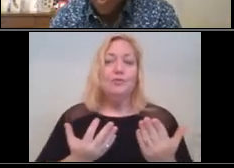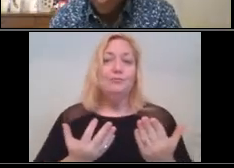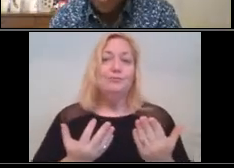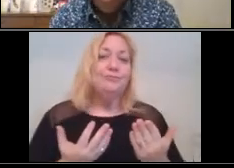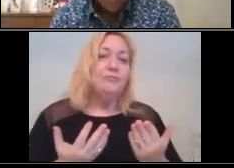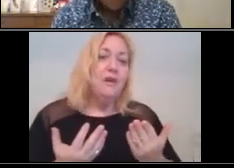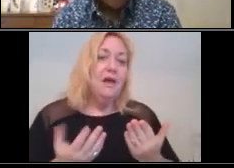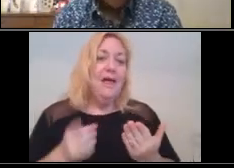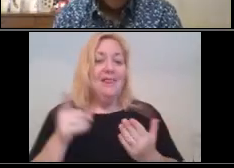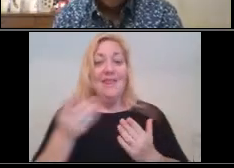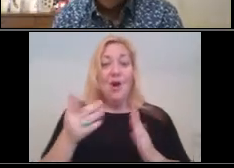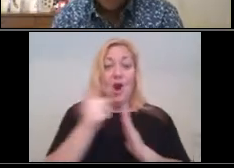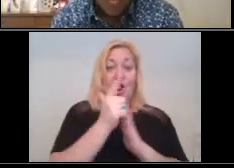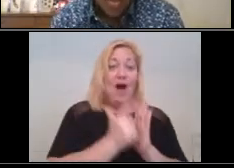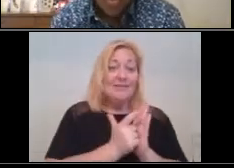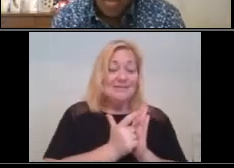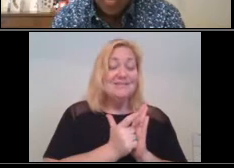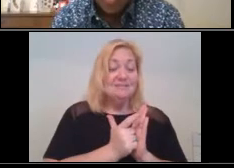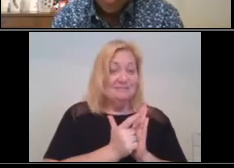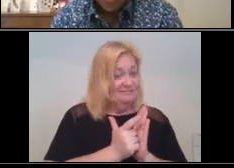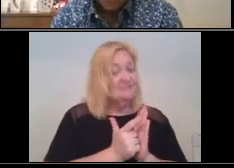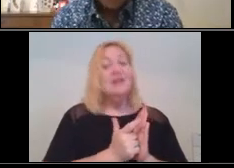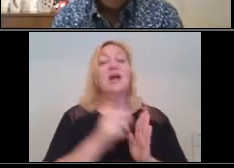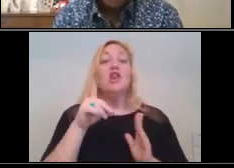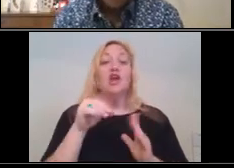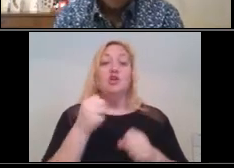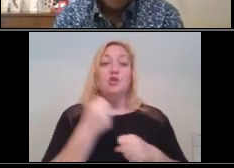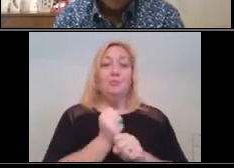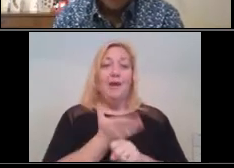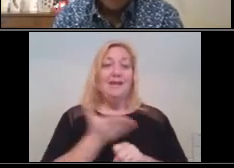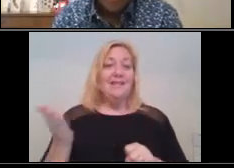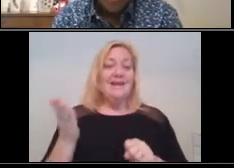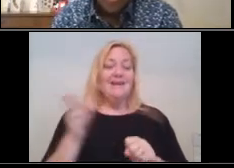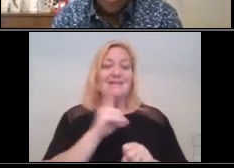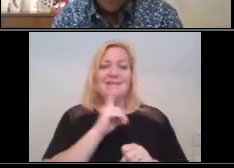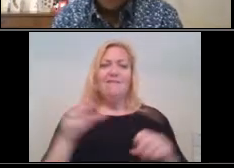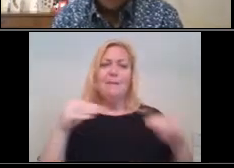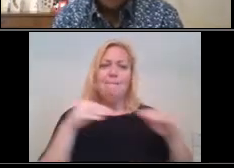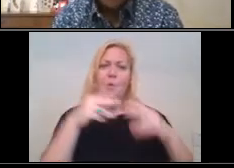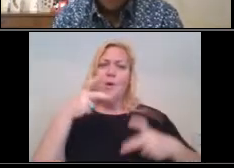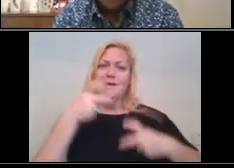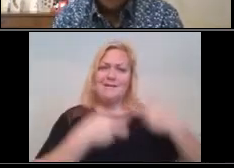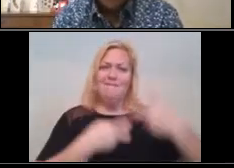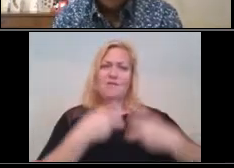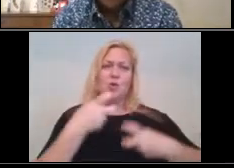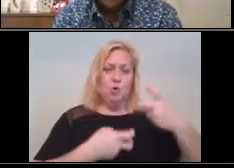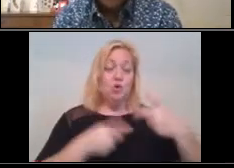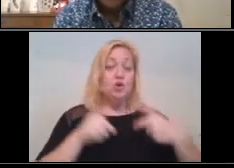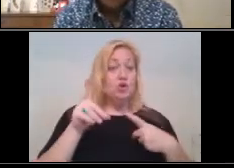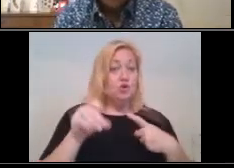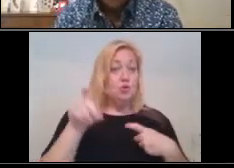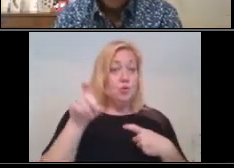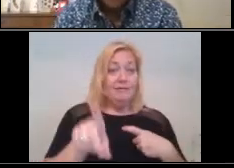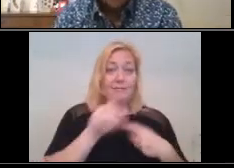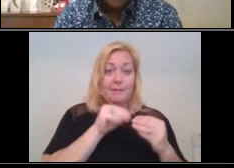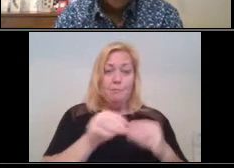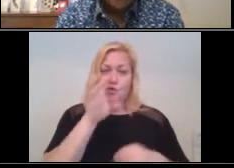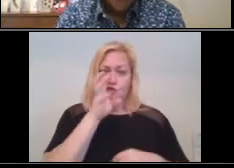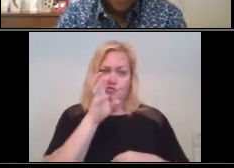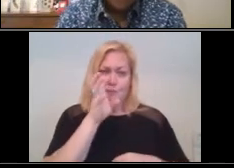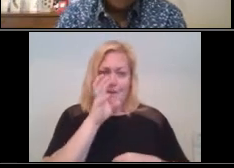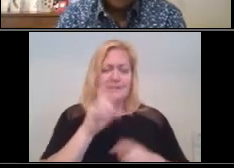are laws and they do make things definitely more difficult. You do have to be more strategic. But the